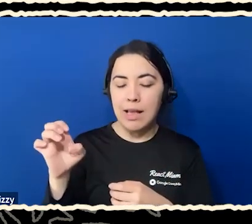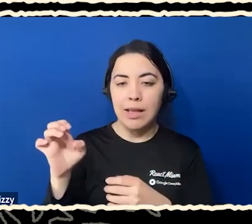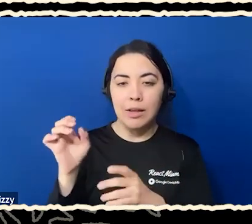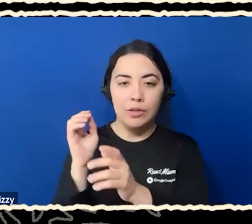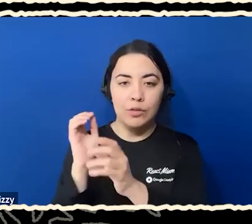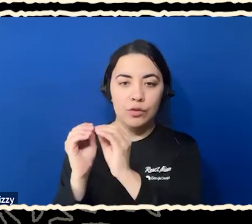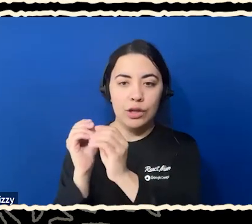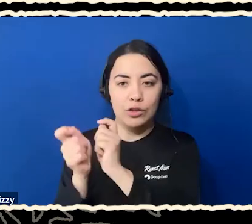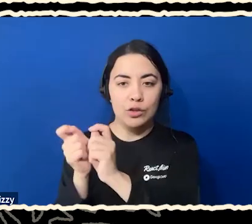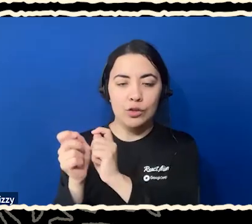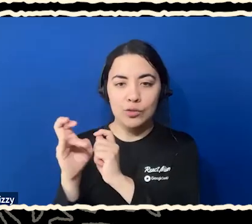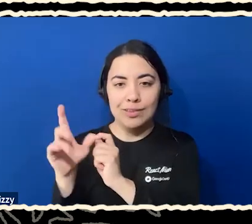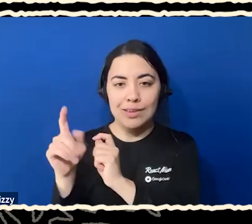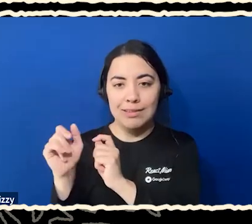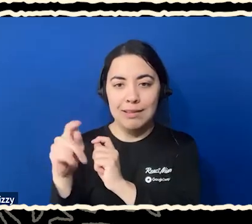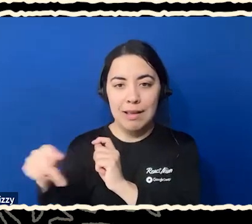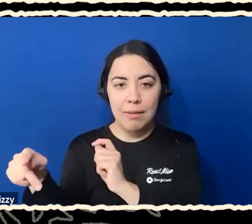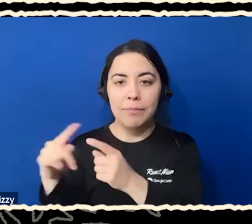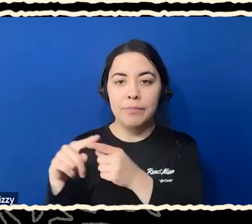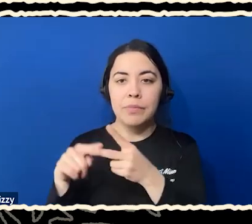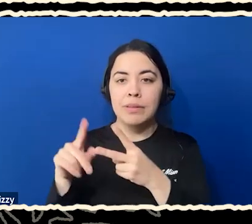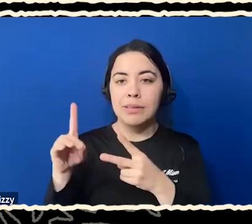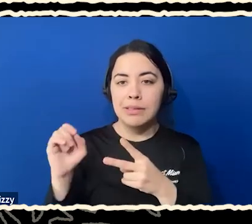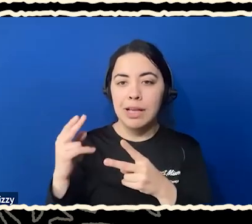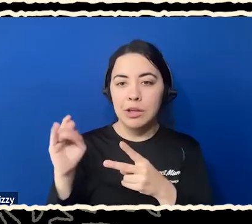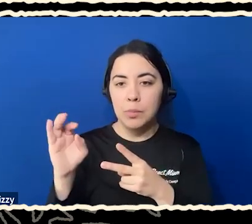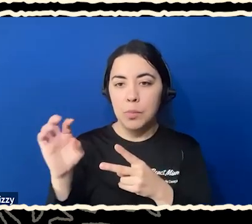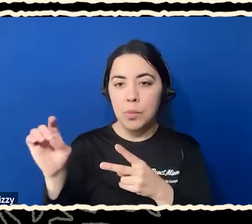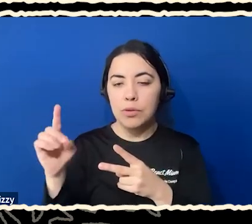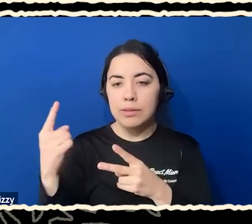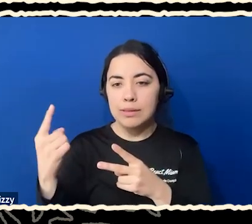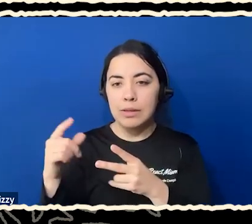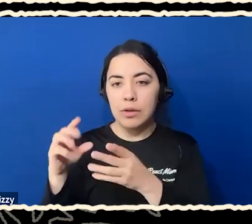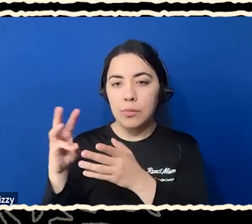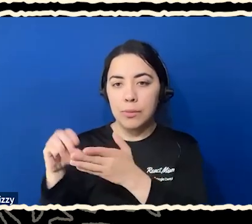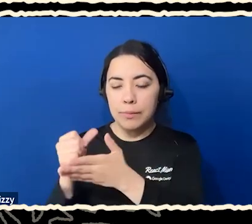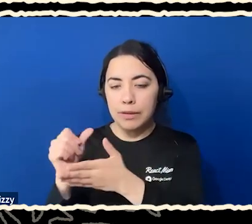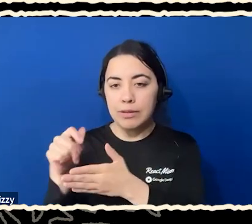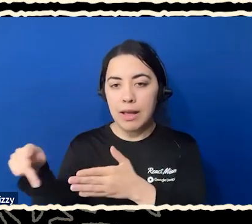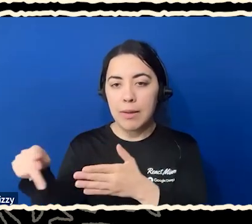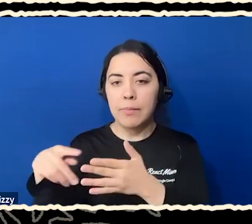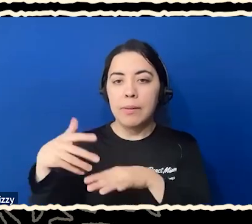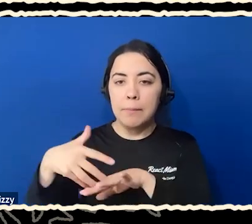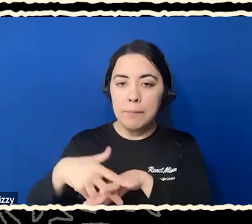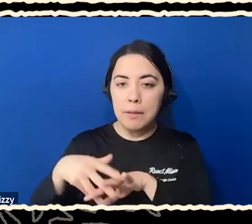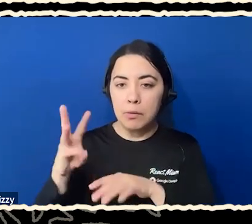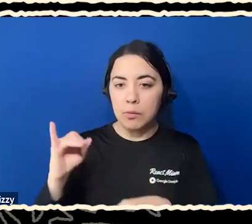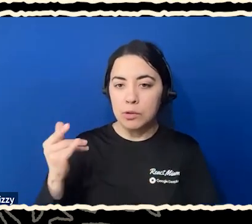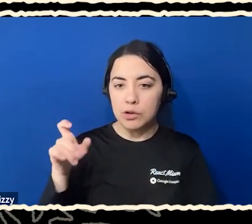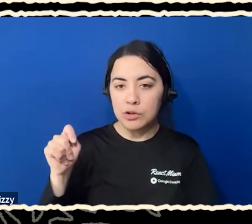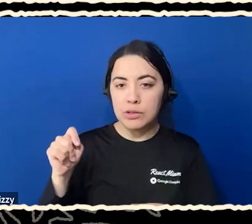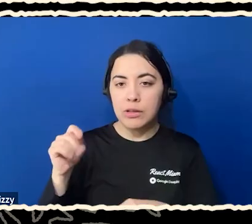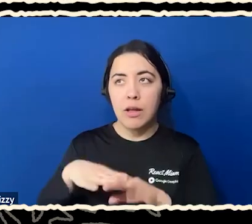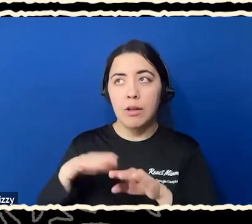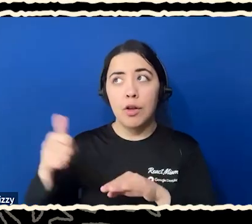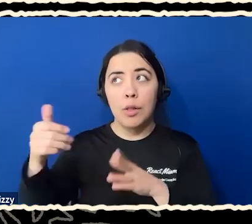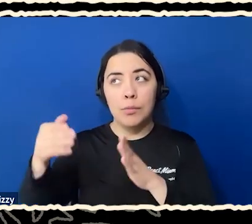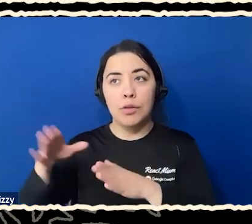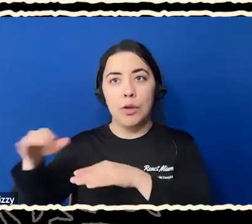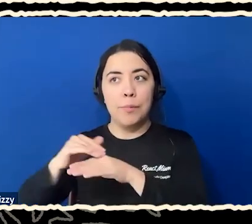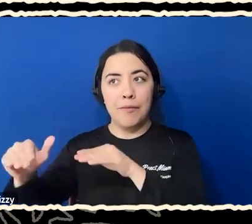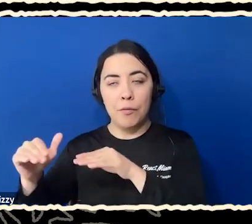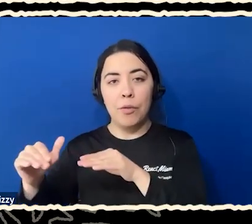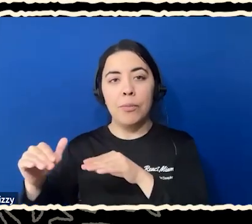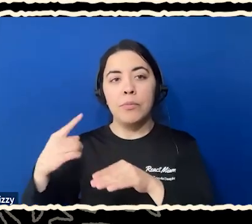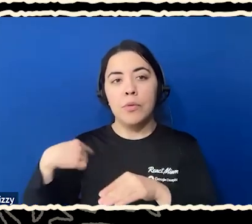React apps. It has dashboard-like single-page apps. It has an embedded widget that's a guest on somebody else's platform in